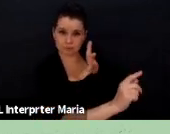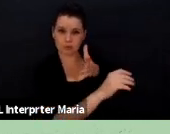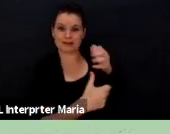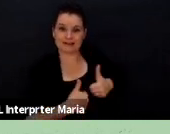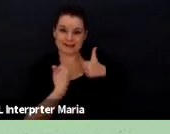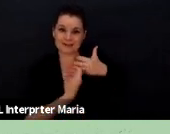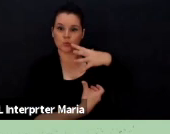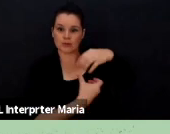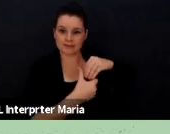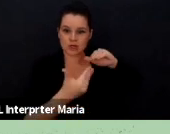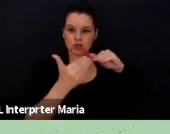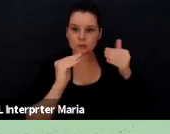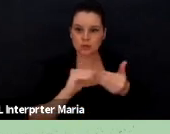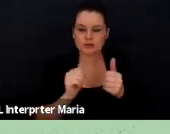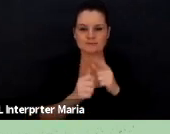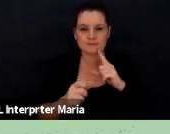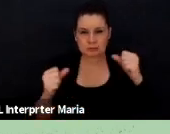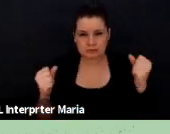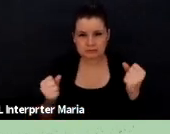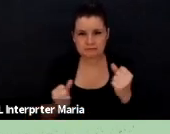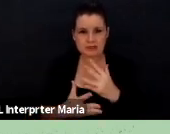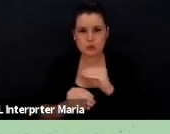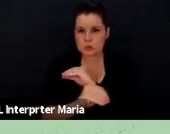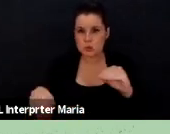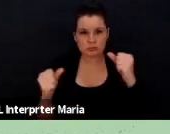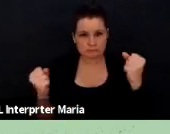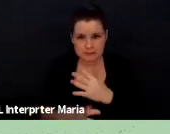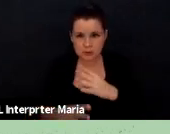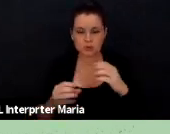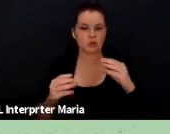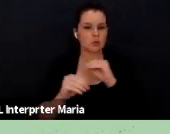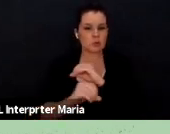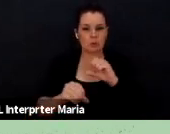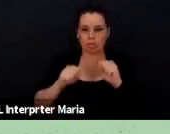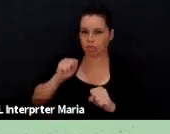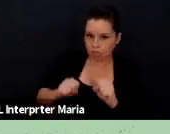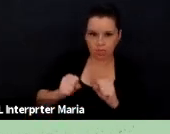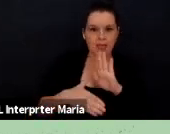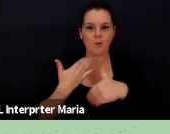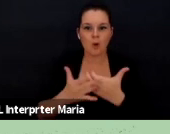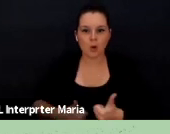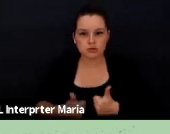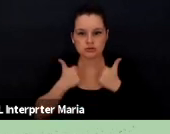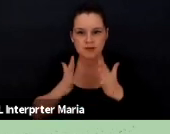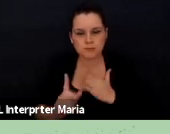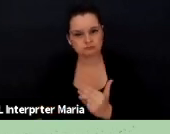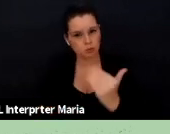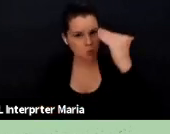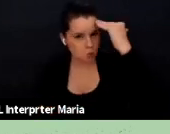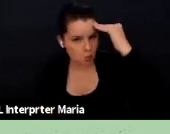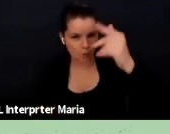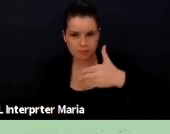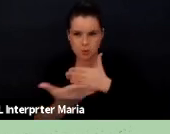communities free from fear or insecurity. I want all survivors to viscerally know that their rights